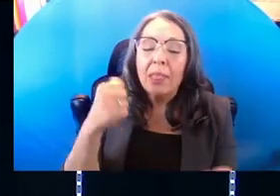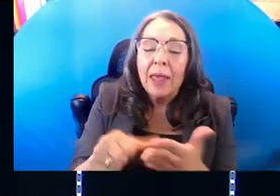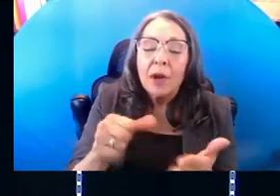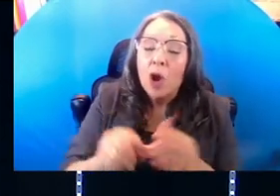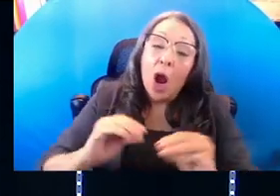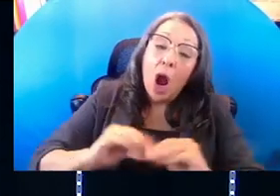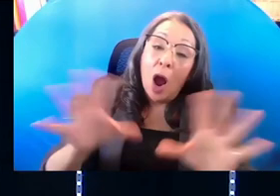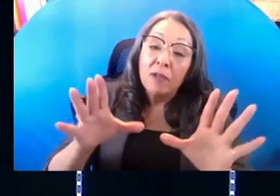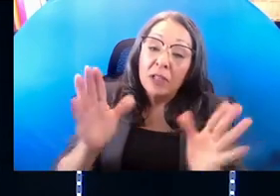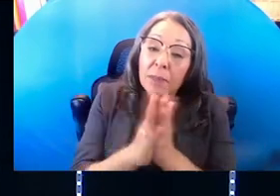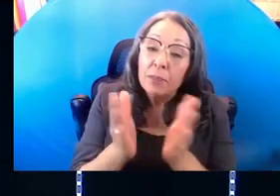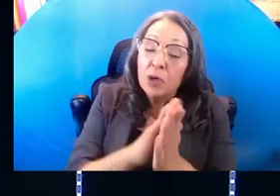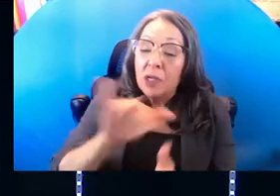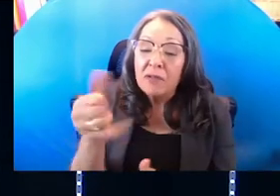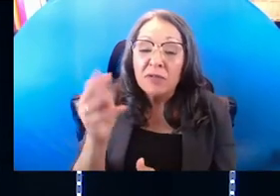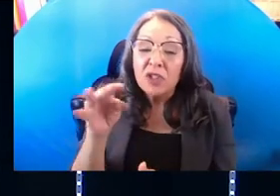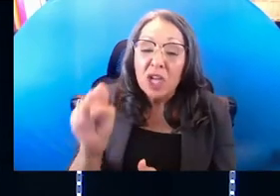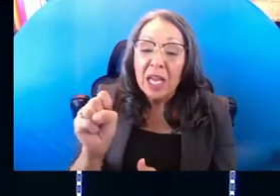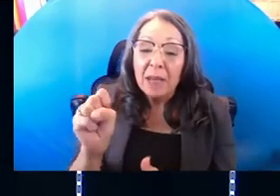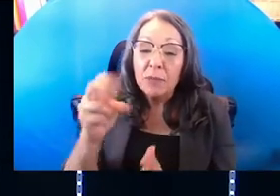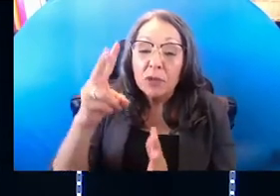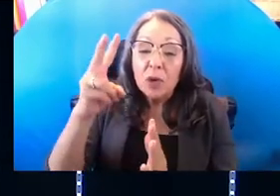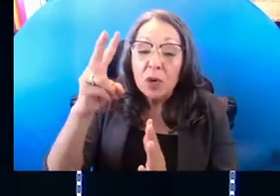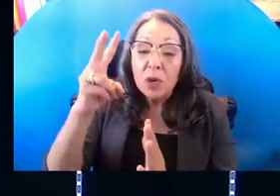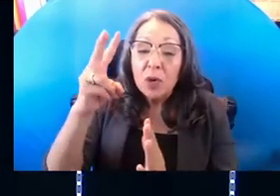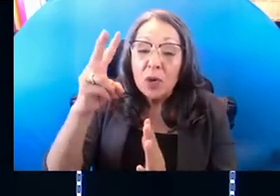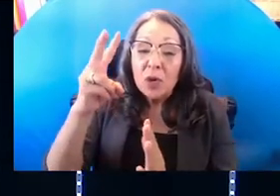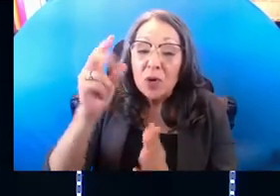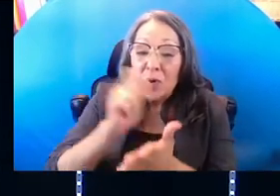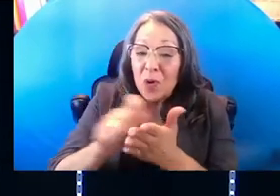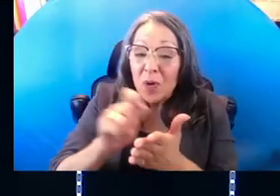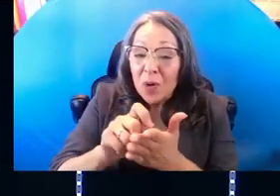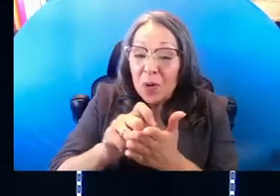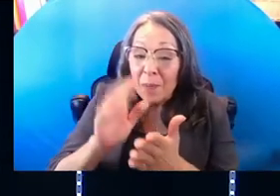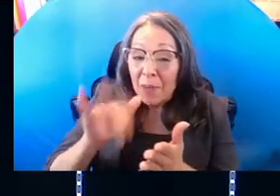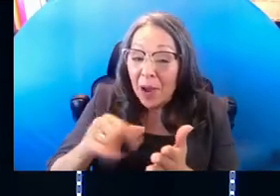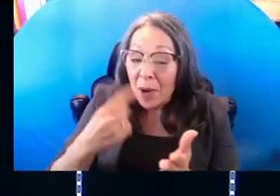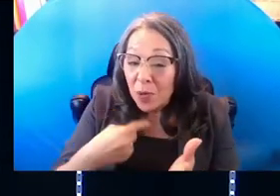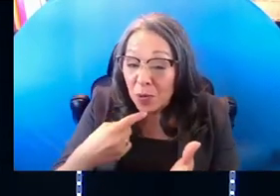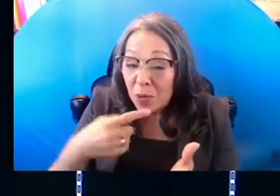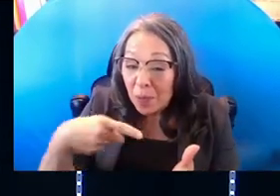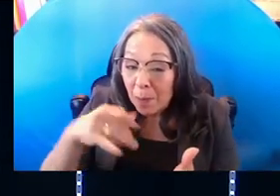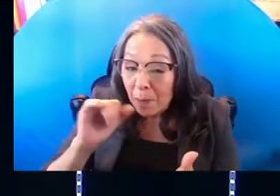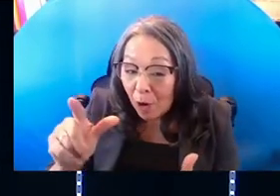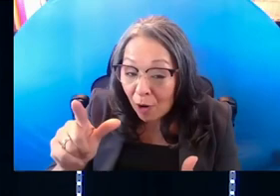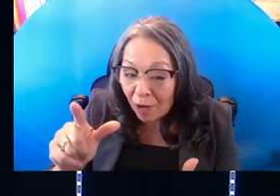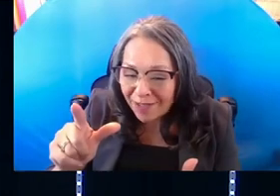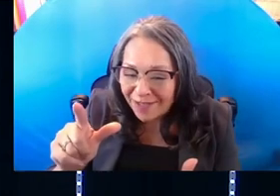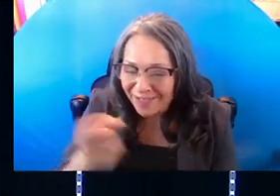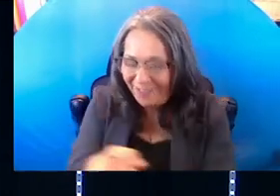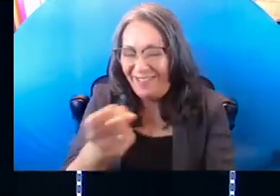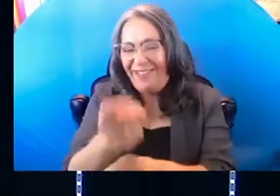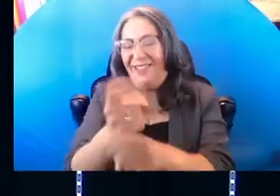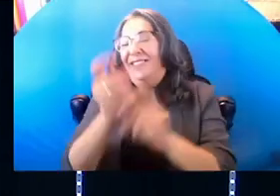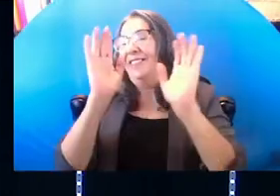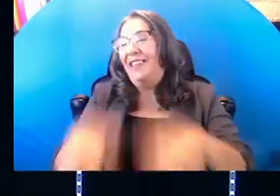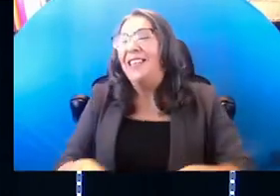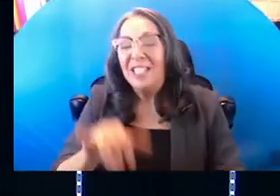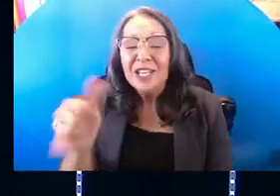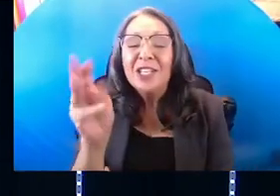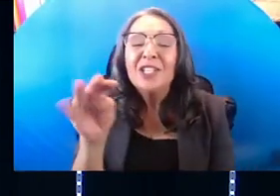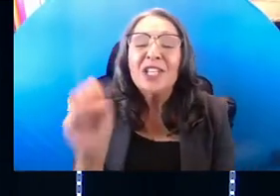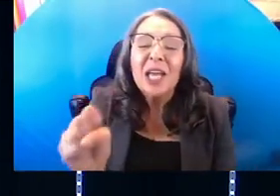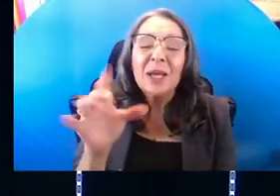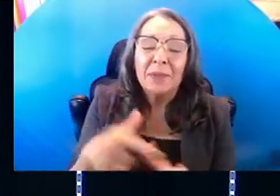obviously, Paul. Oh, wow. Just kidding. Okay. Yes. James. Gotcha. Imagine that. That was like an M.